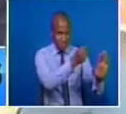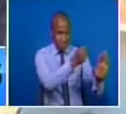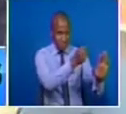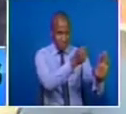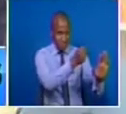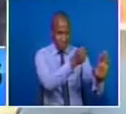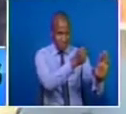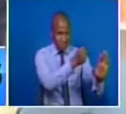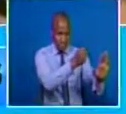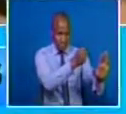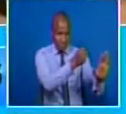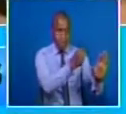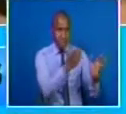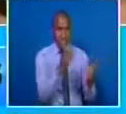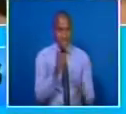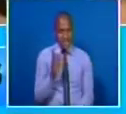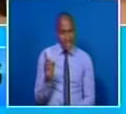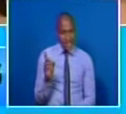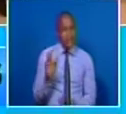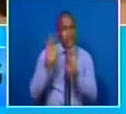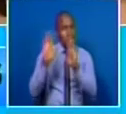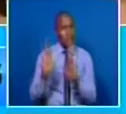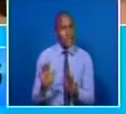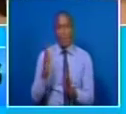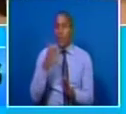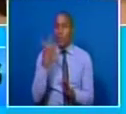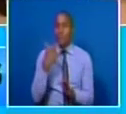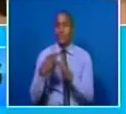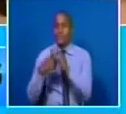you to the balloting right now. This is an important part of who